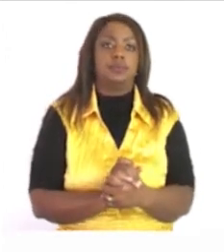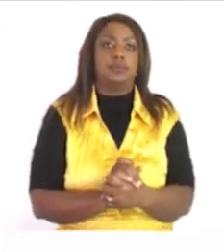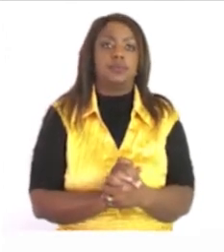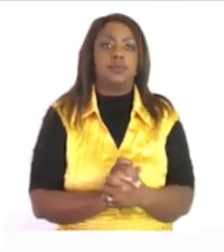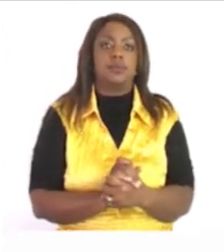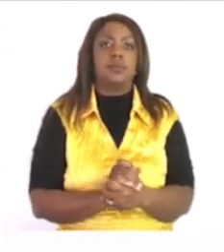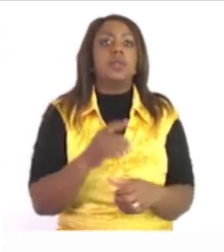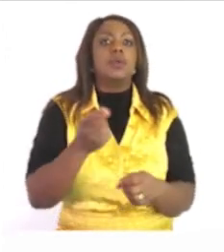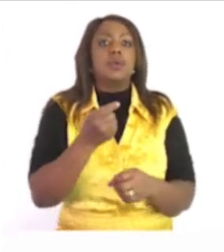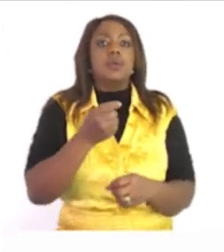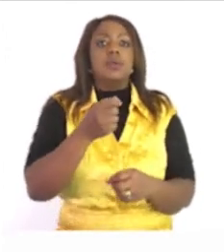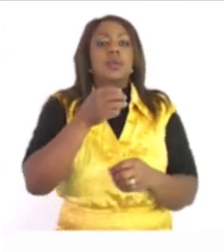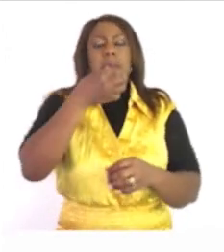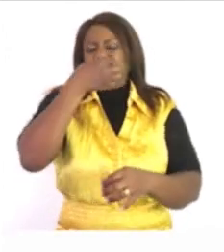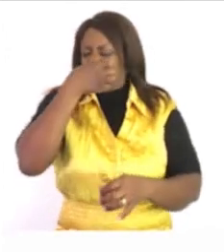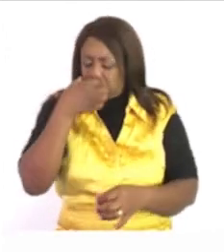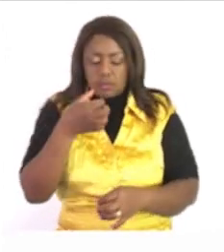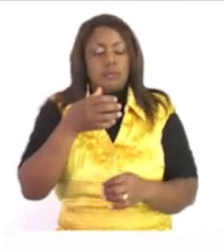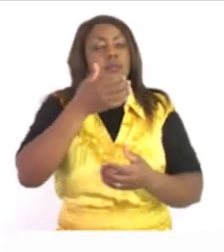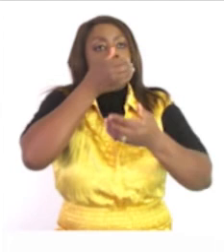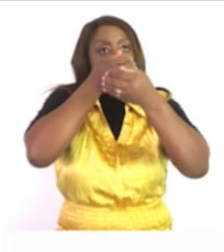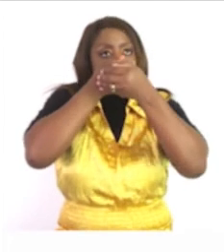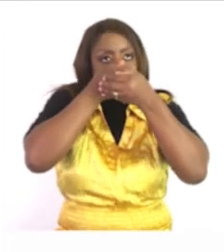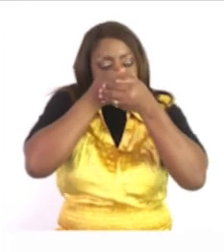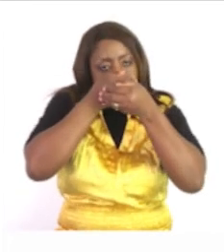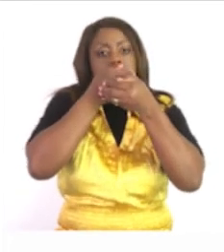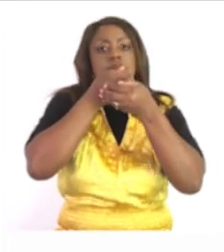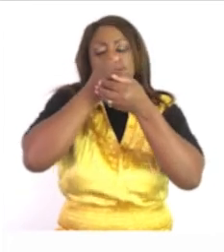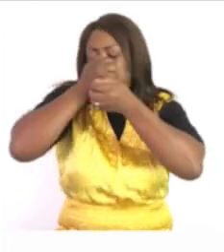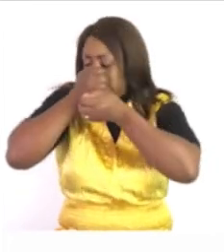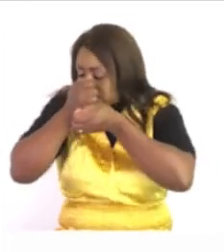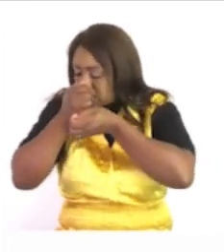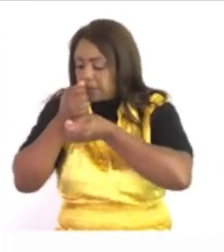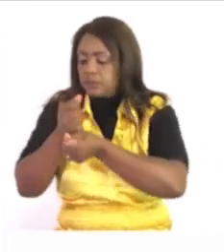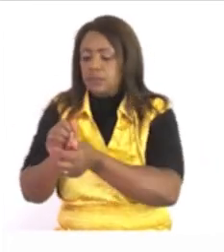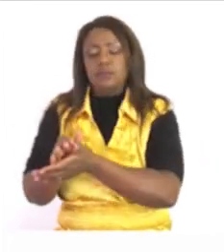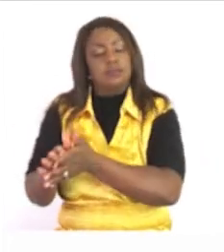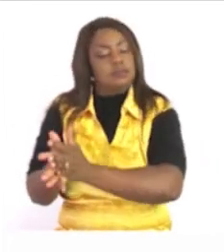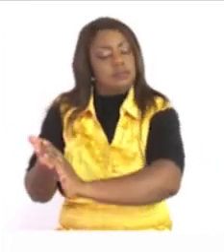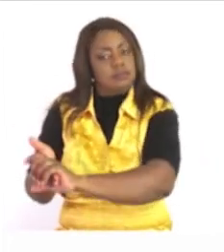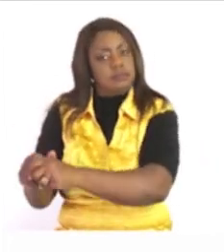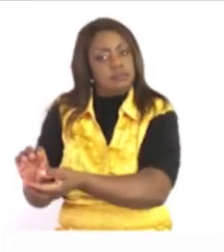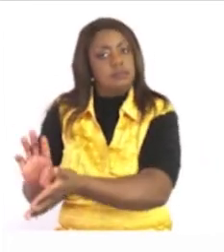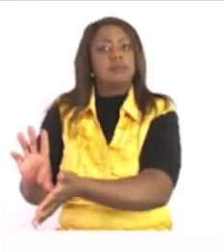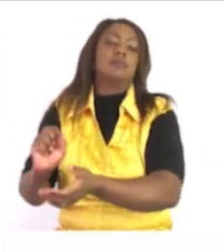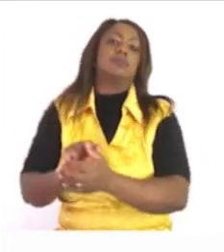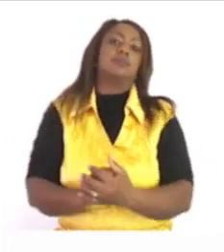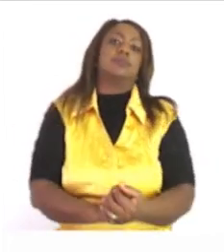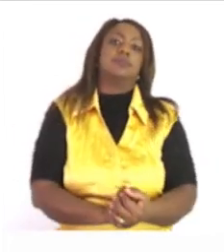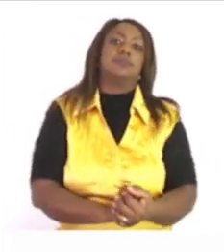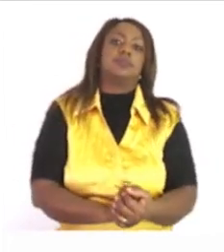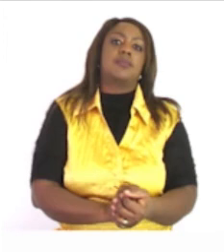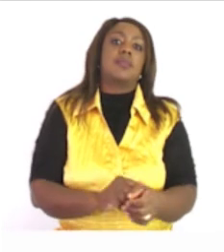better to keep 1.5 meters. Maintain your social distancing. COVID-19 is spread through the